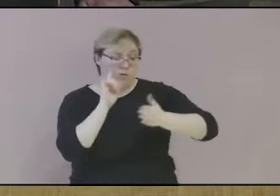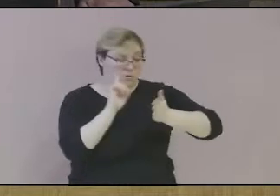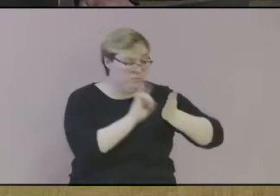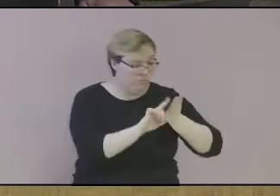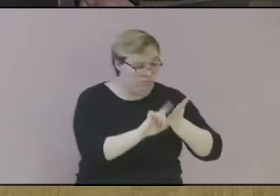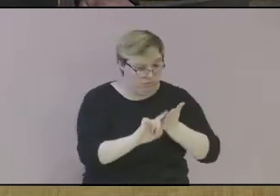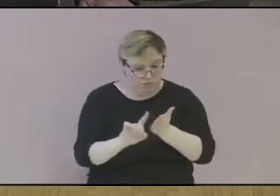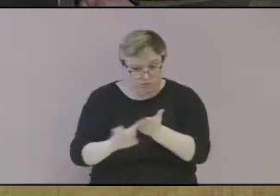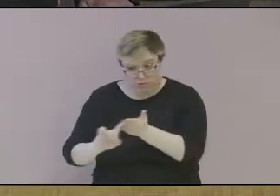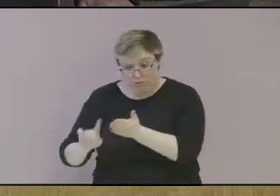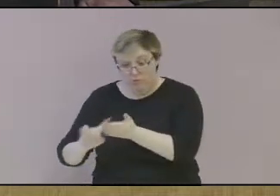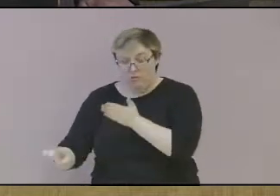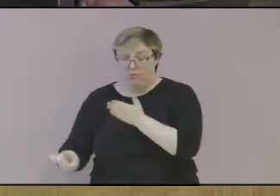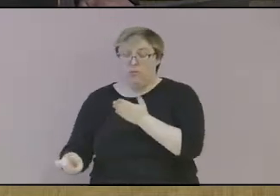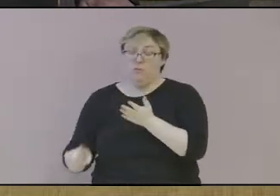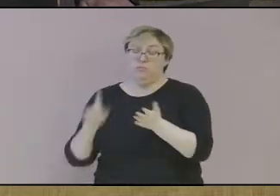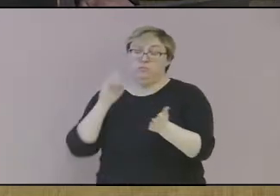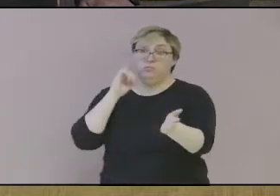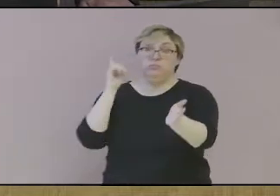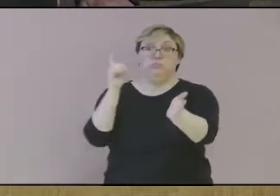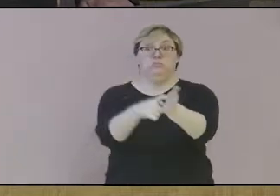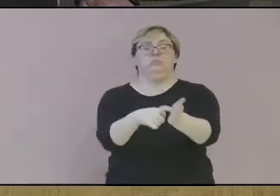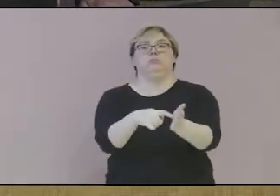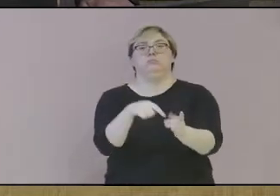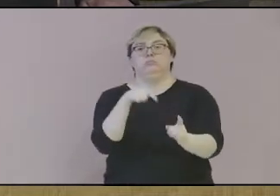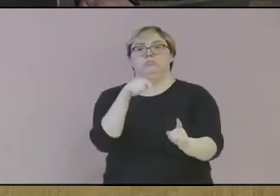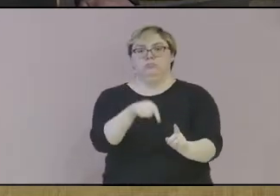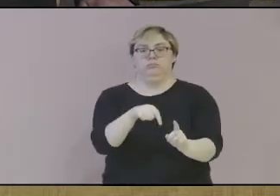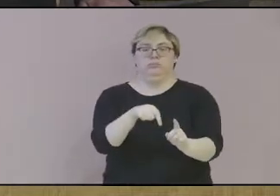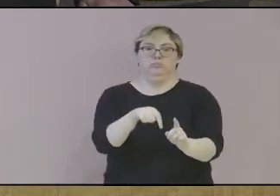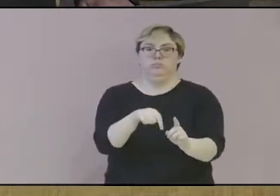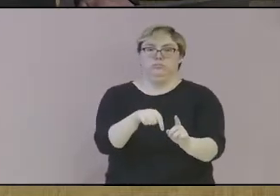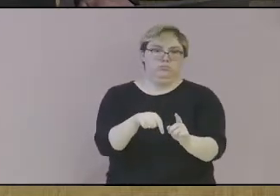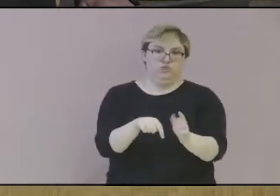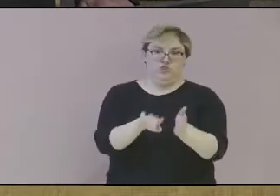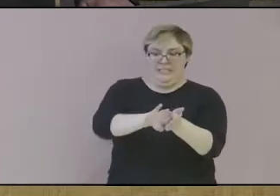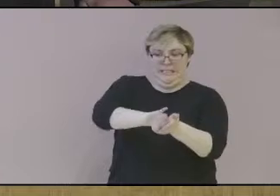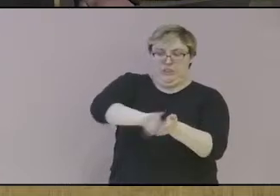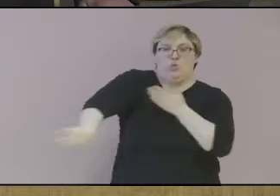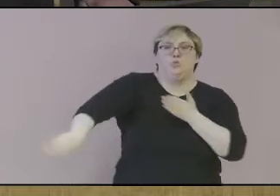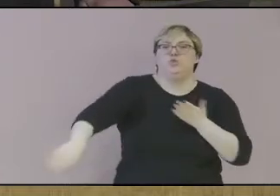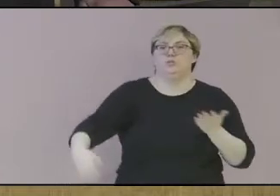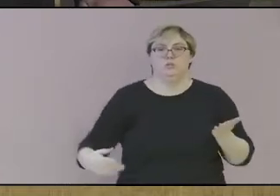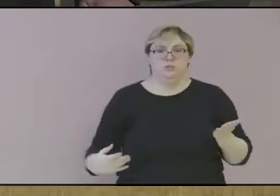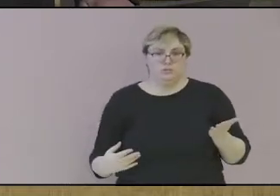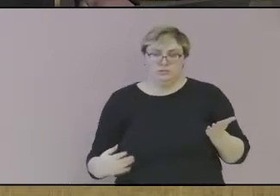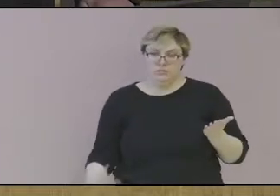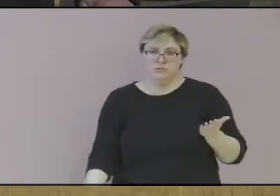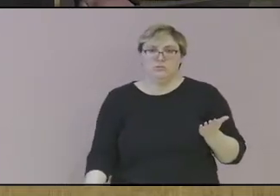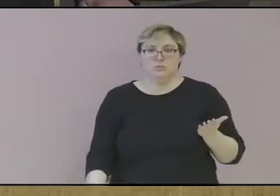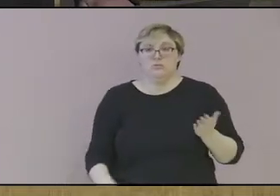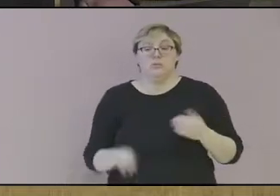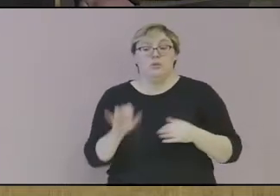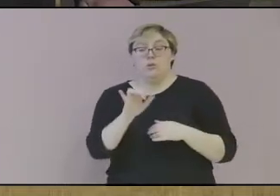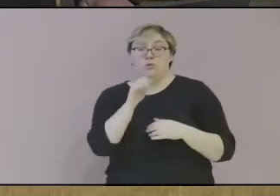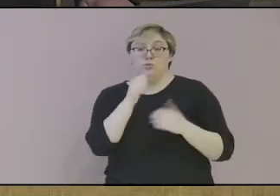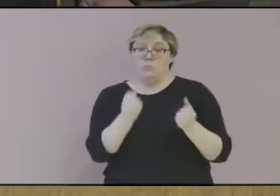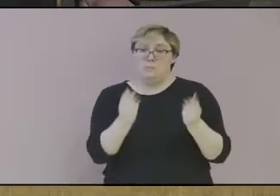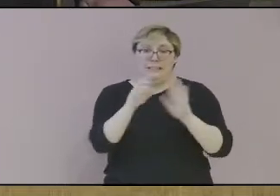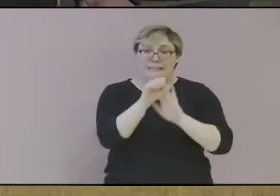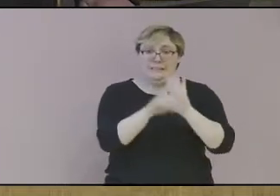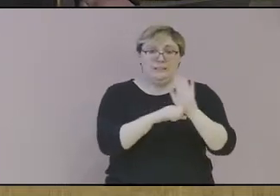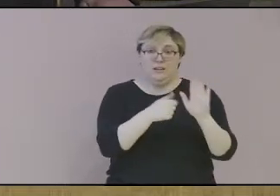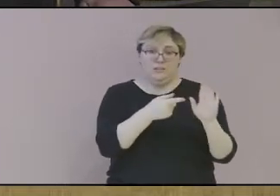of disabled people from the workforce. We also don't really have a social welfare state. So disabled people who can't work have very